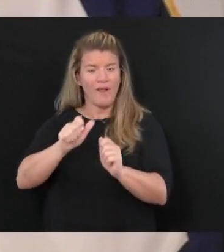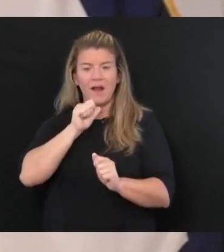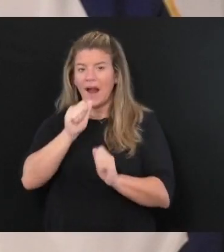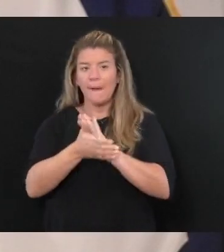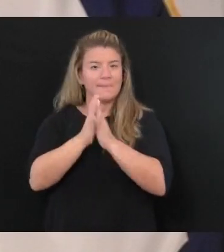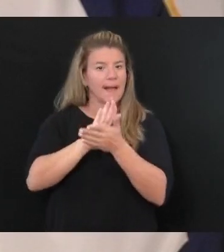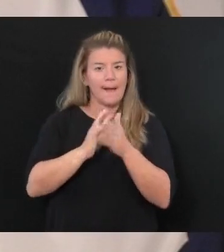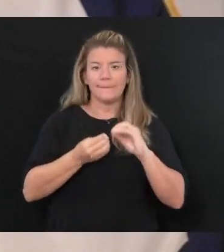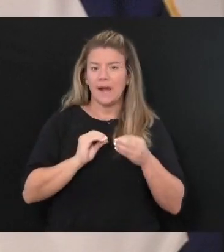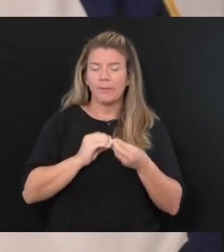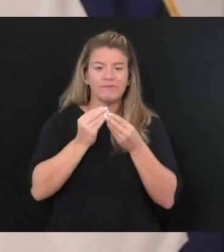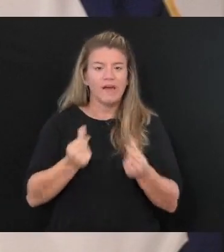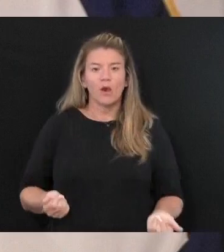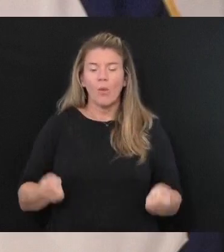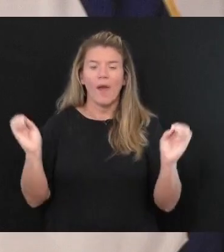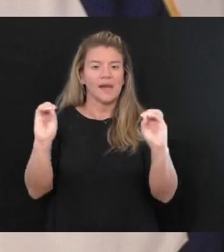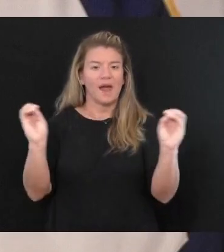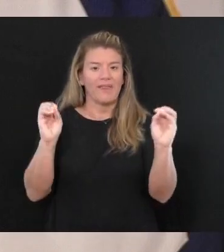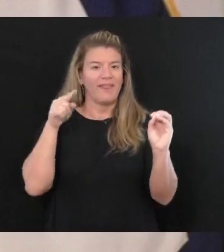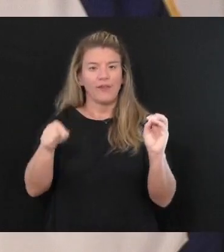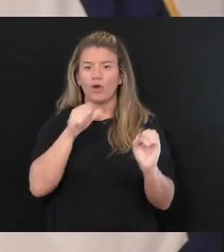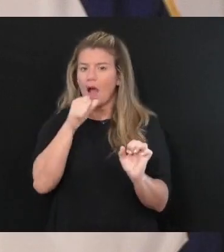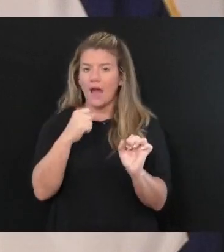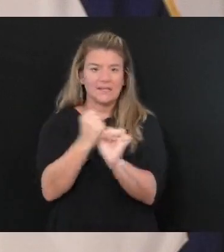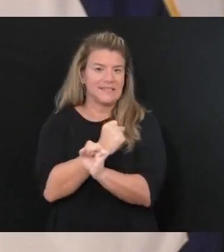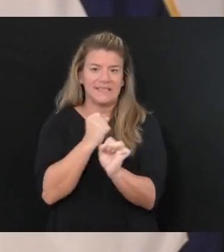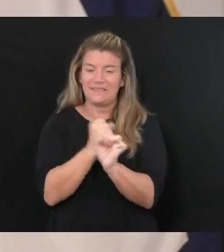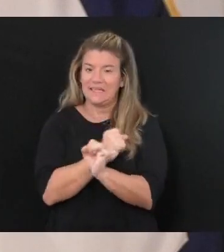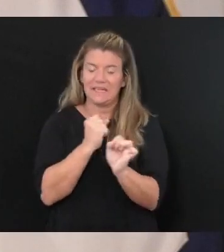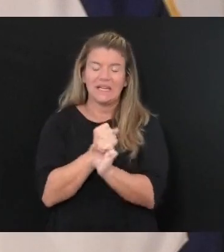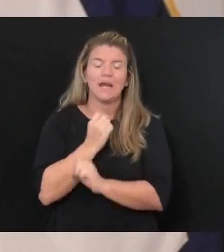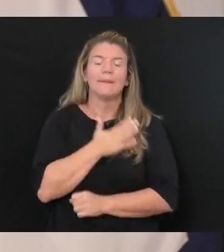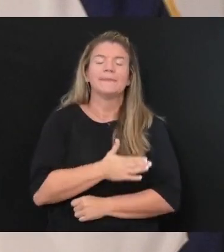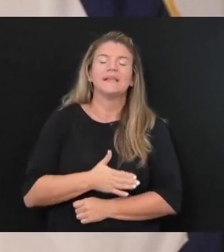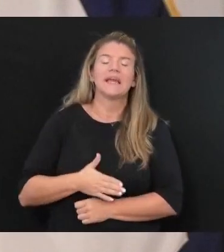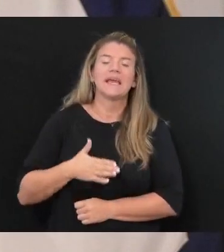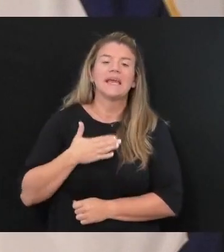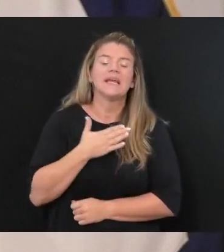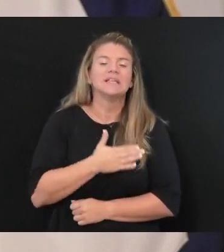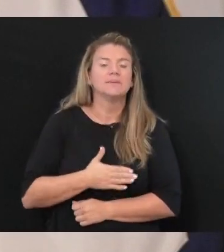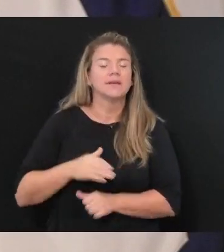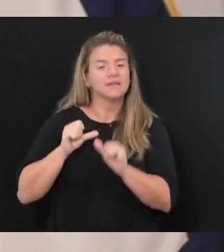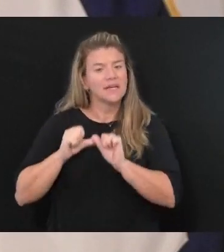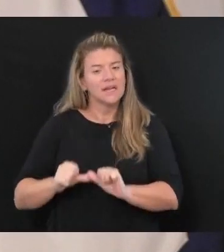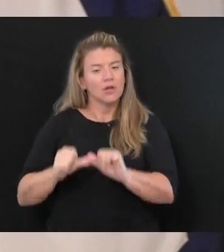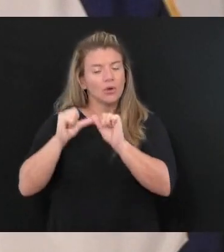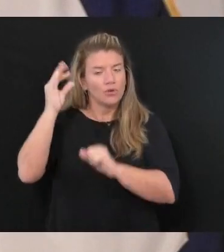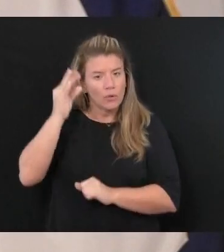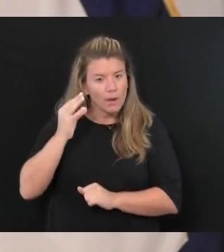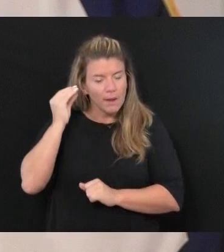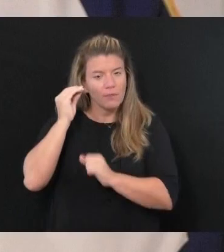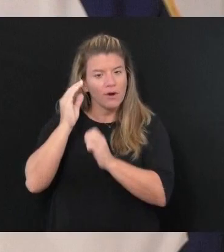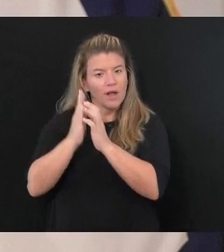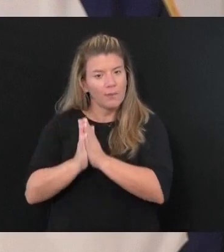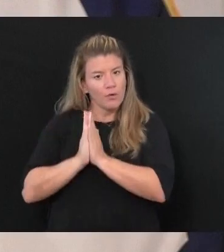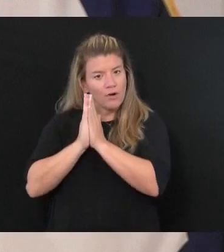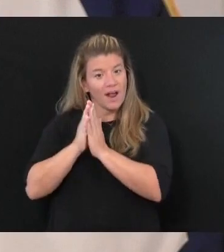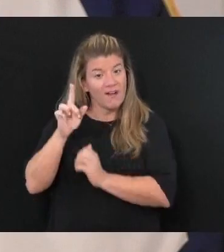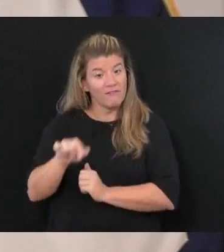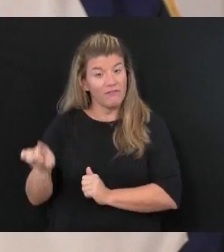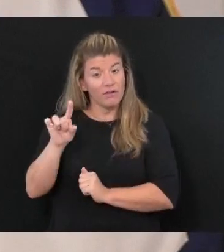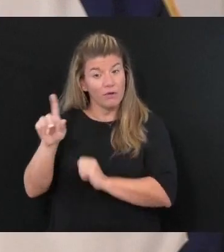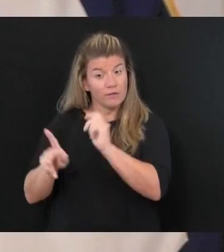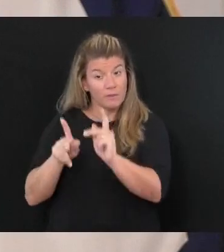away, surely not become a statistic. Please keep them in your thoughts and prayers. Our